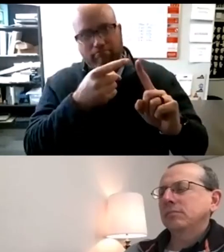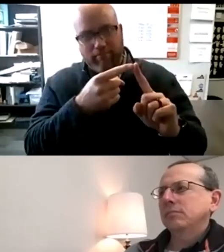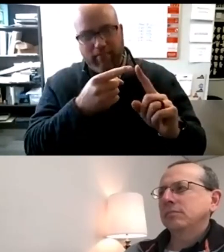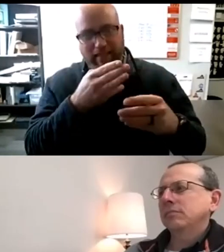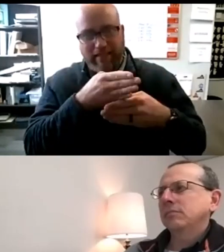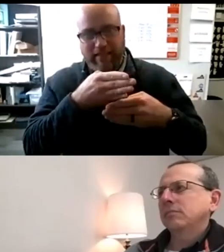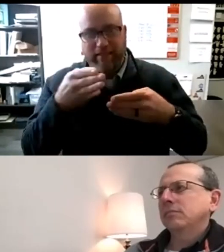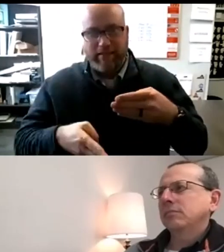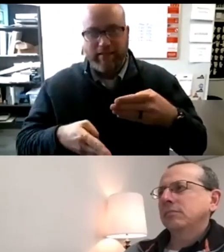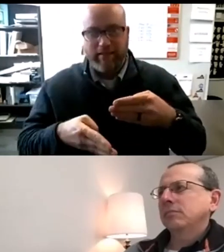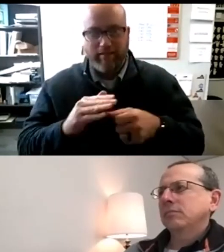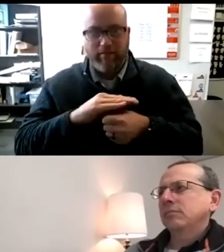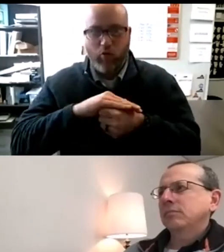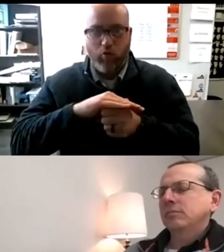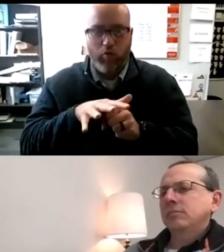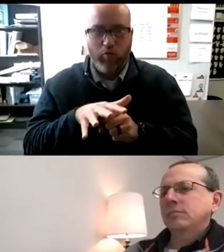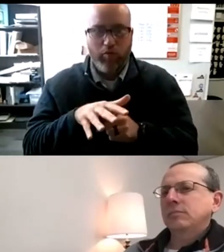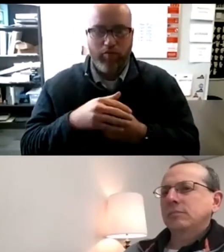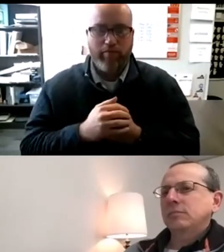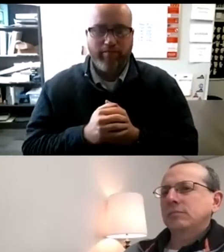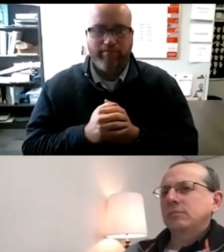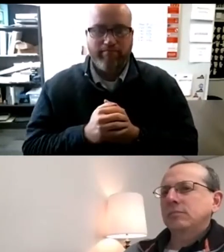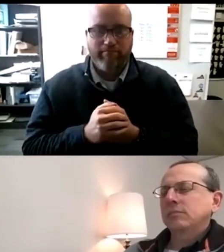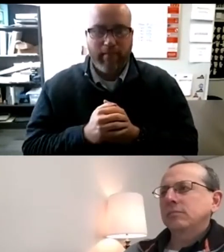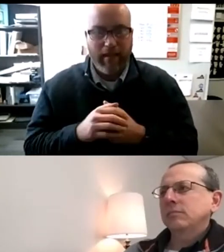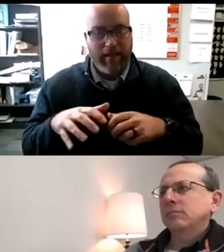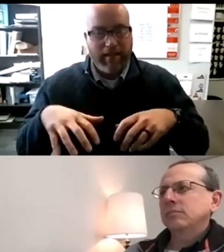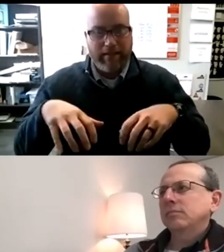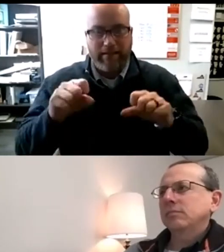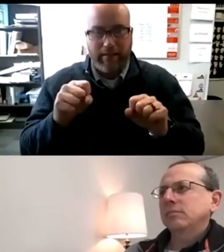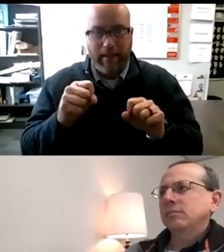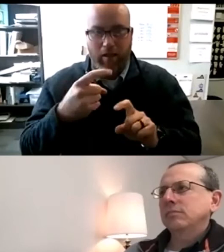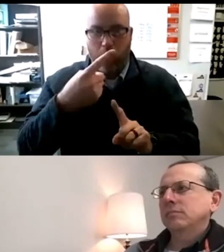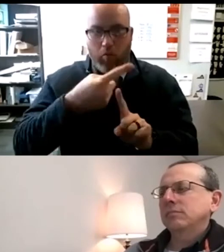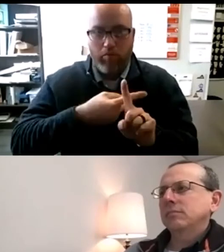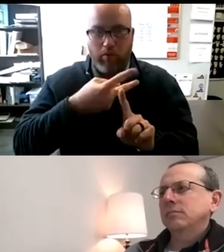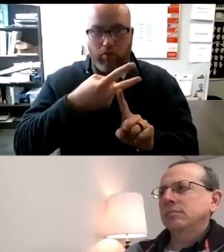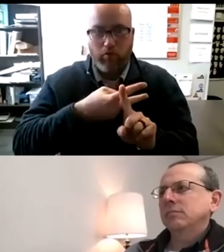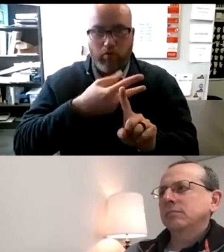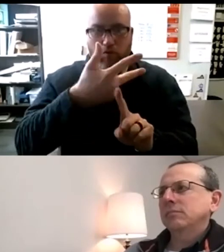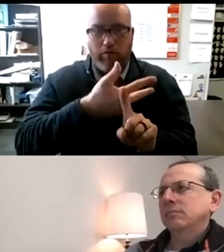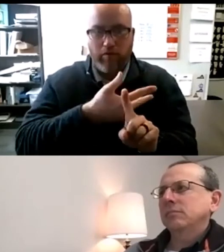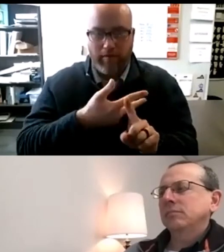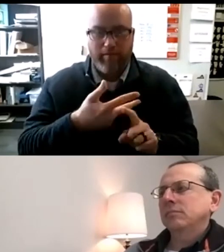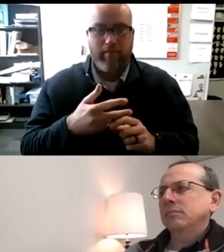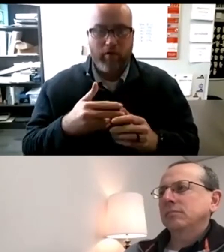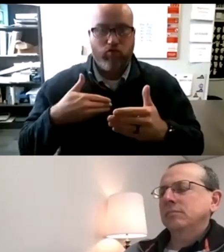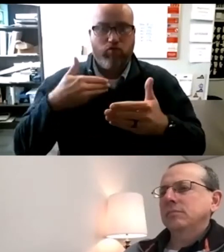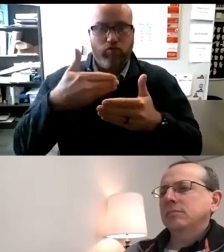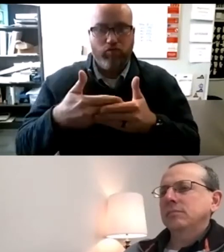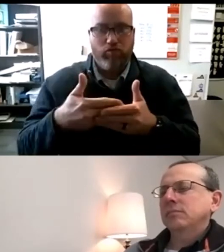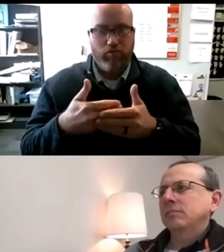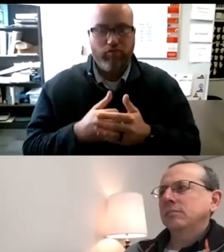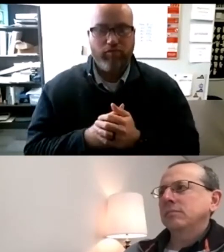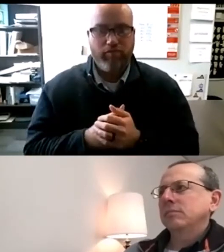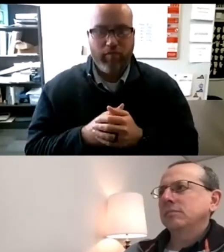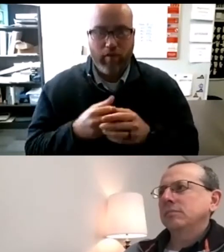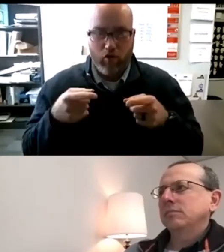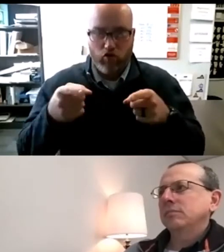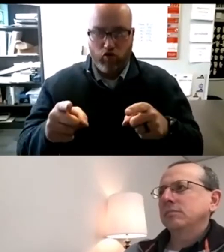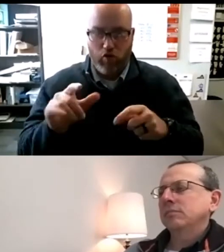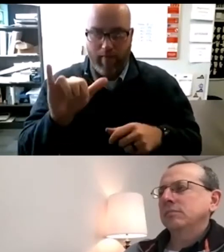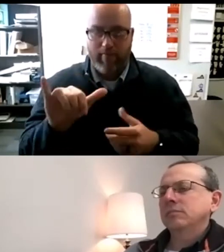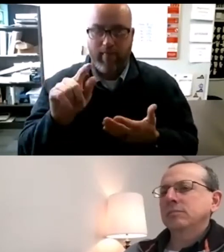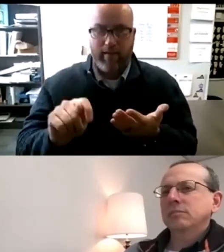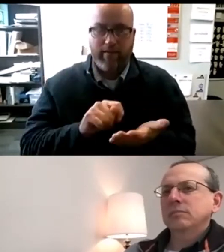reach. However, it will take us months to get to that point And during that time,